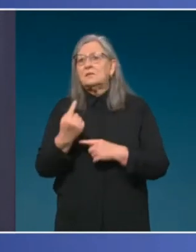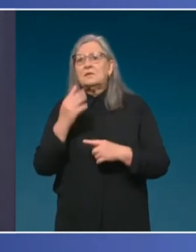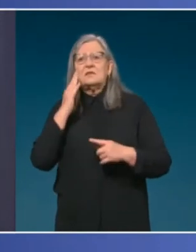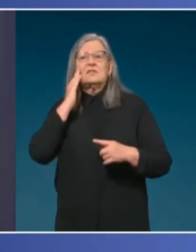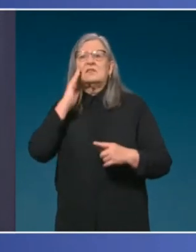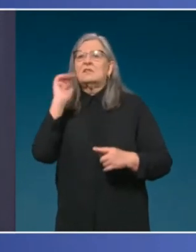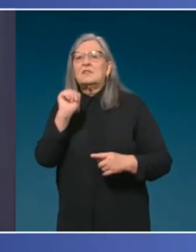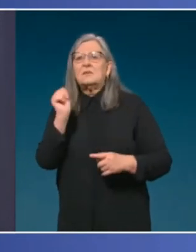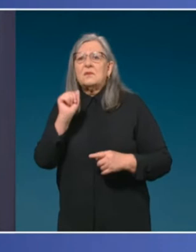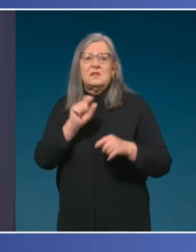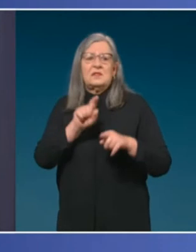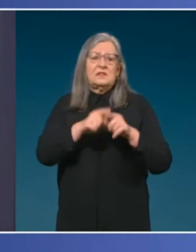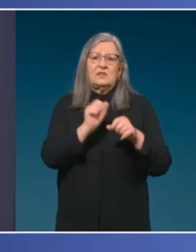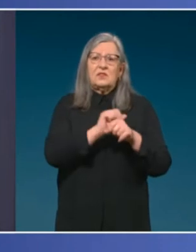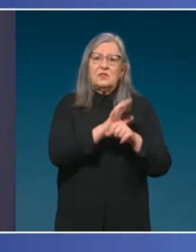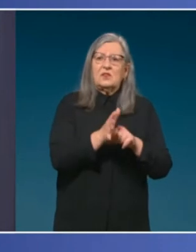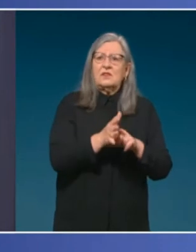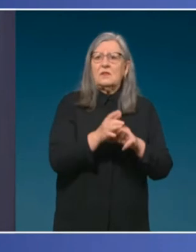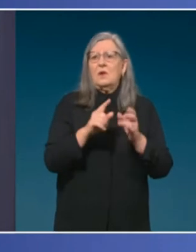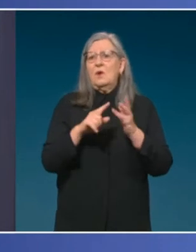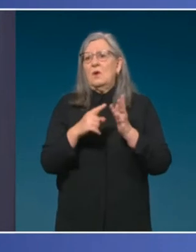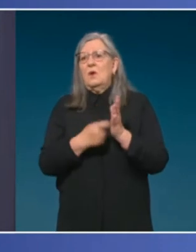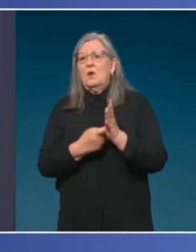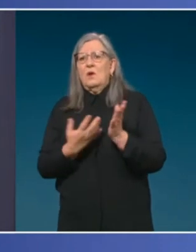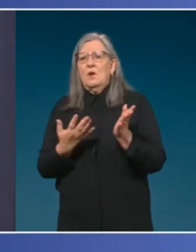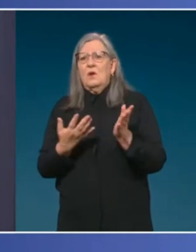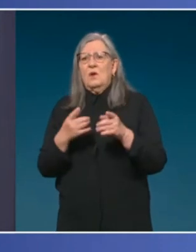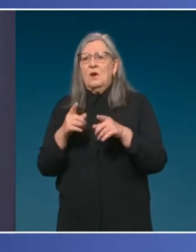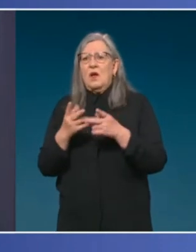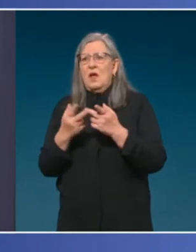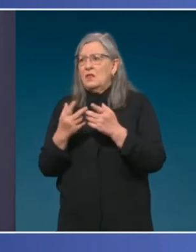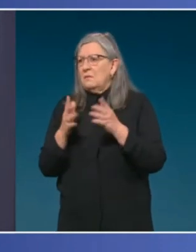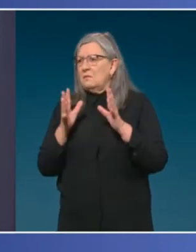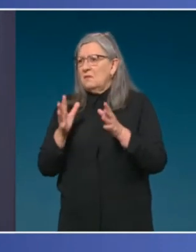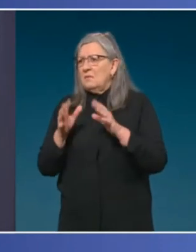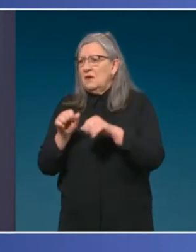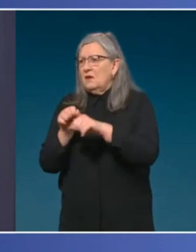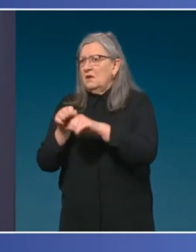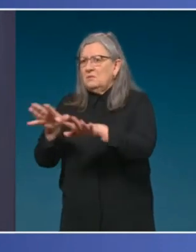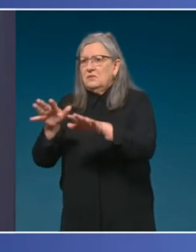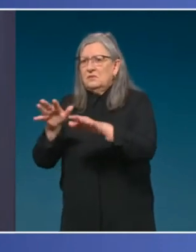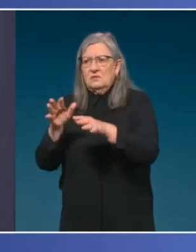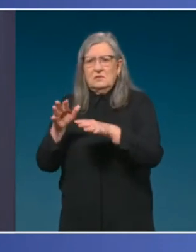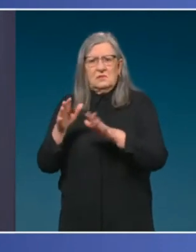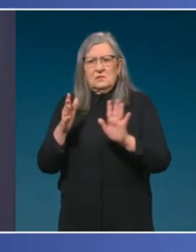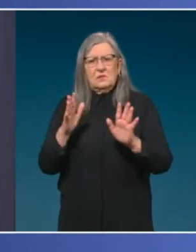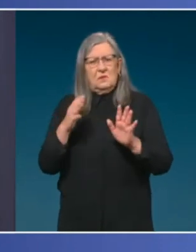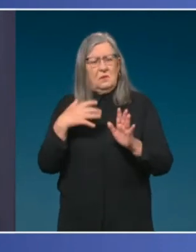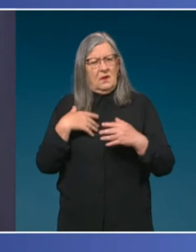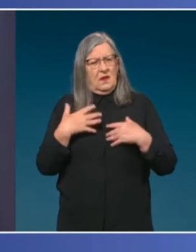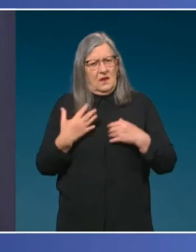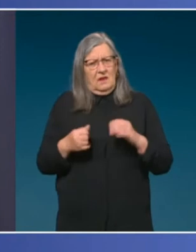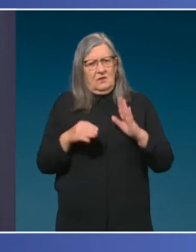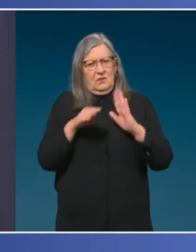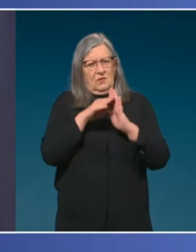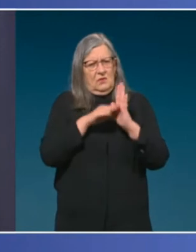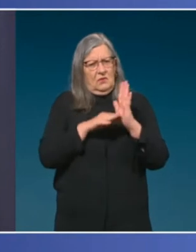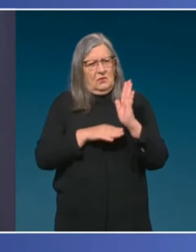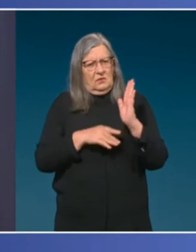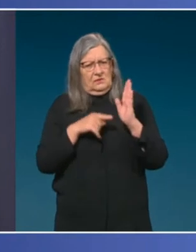localised outbreaks, changes in the nature of the disease. And so that expressly